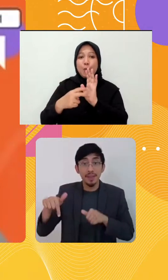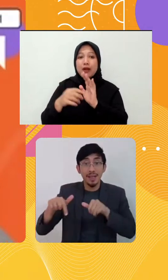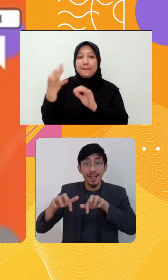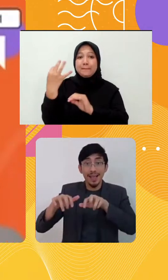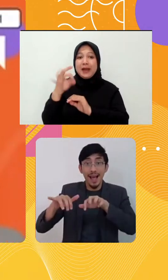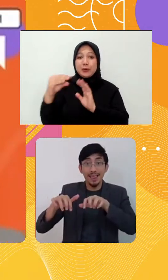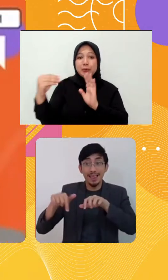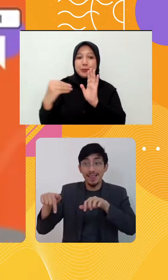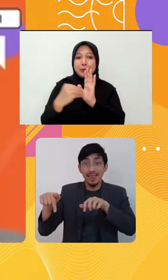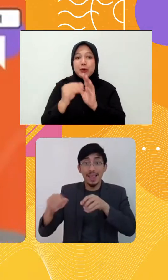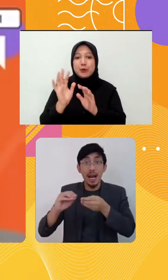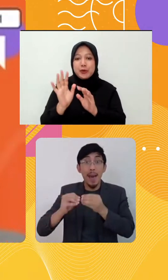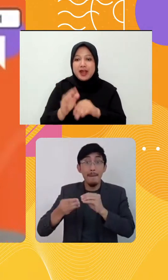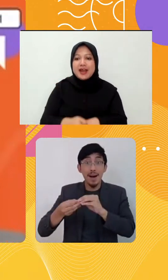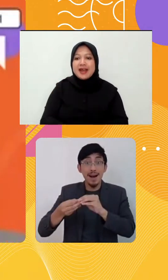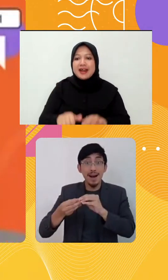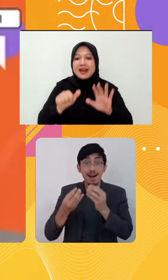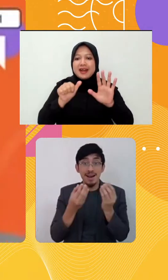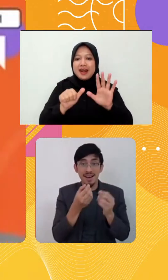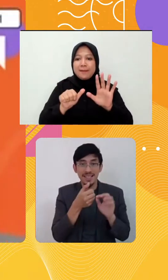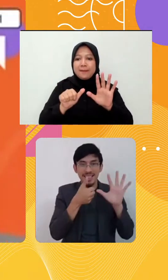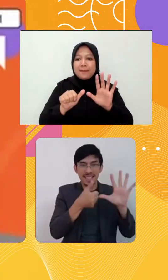65825990.